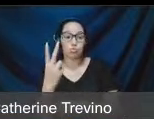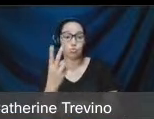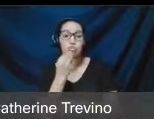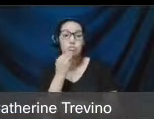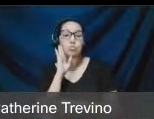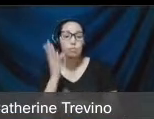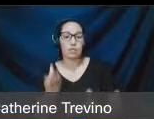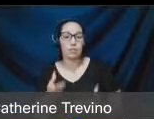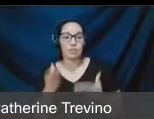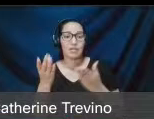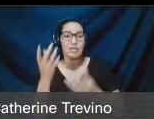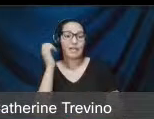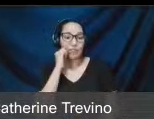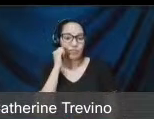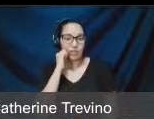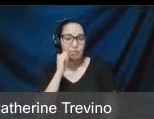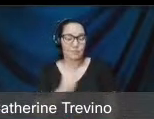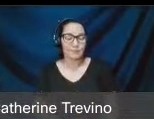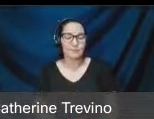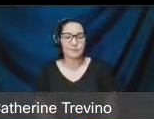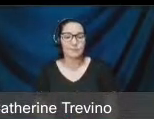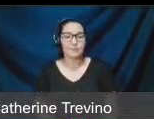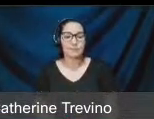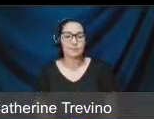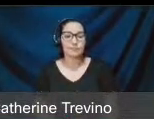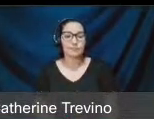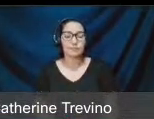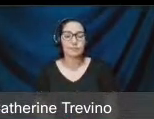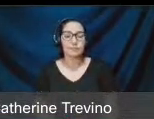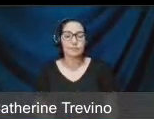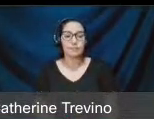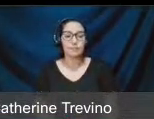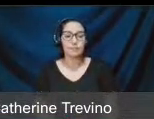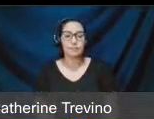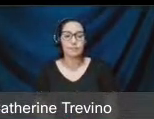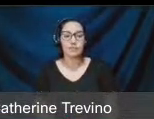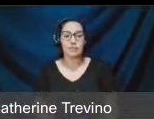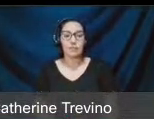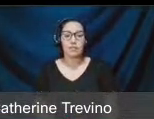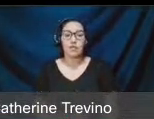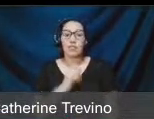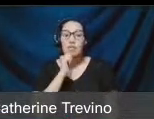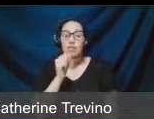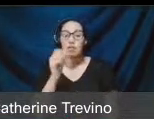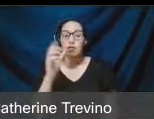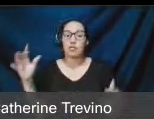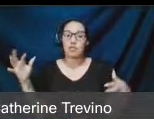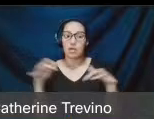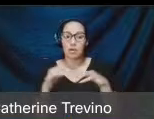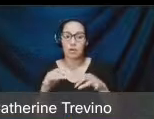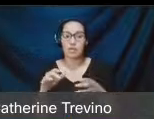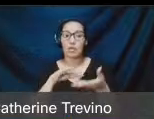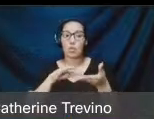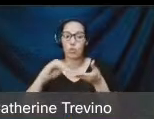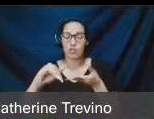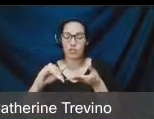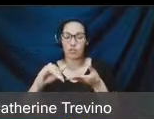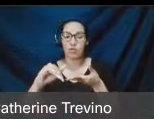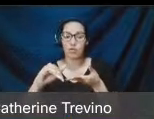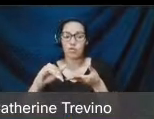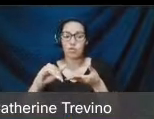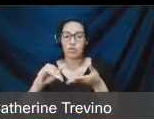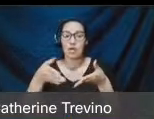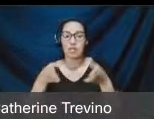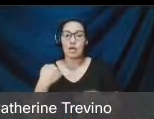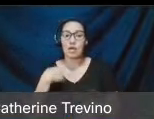provided each day. The non-congregate waiver, which allows us to not